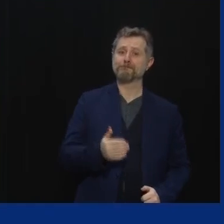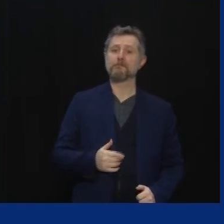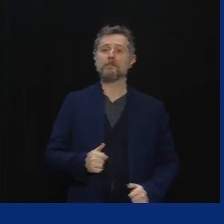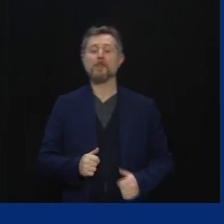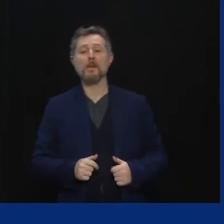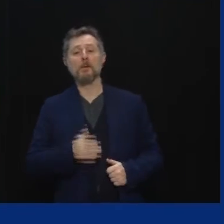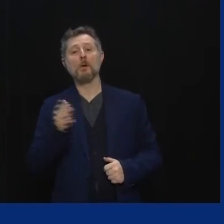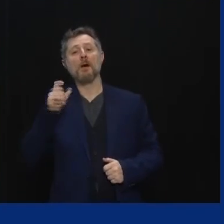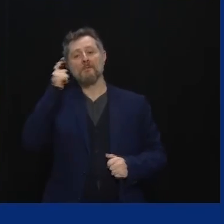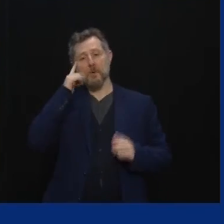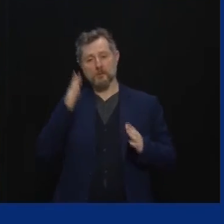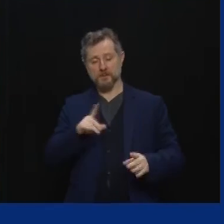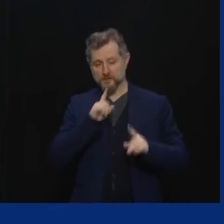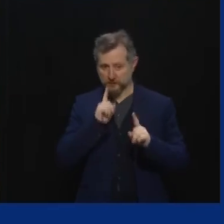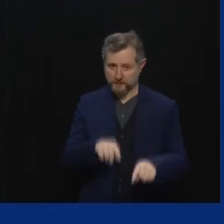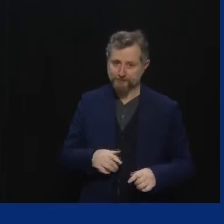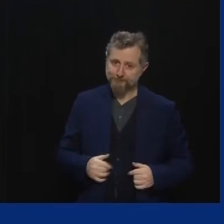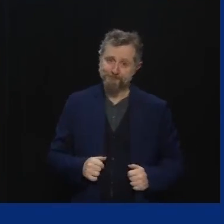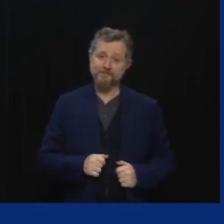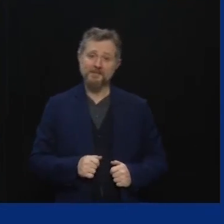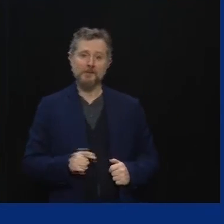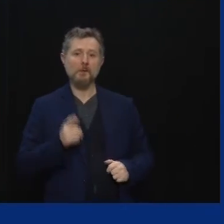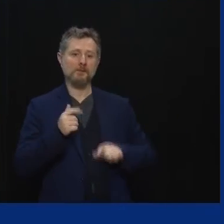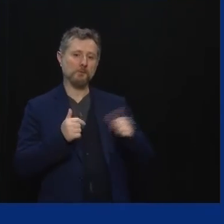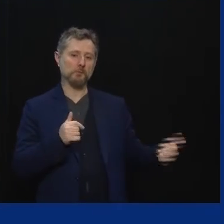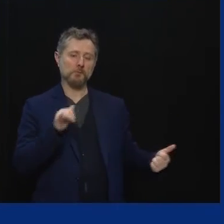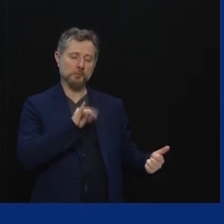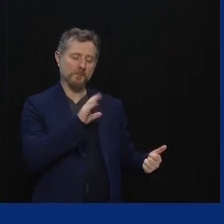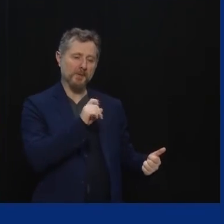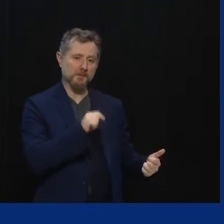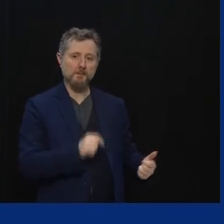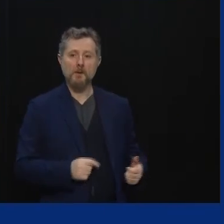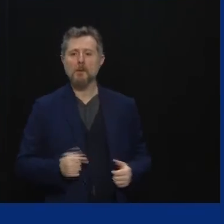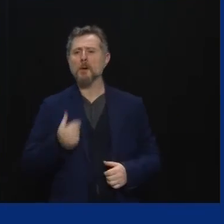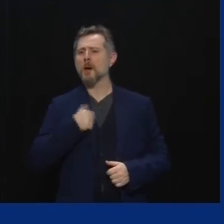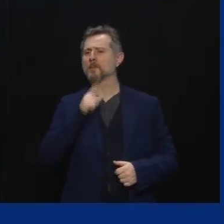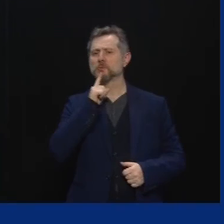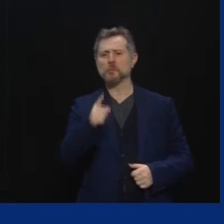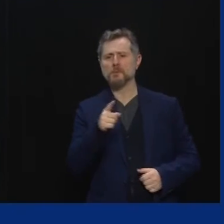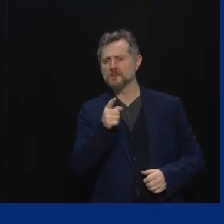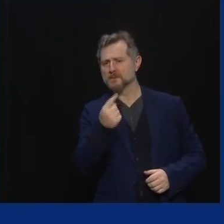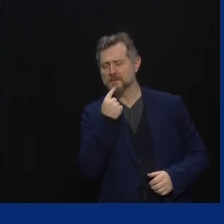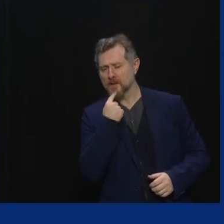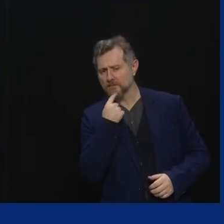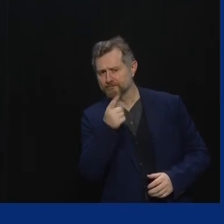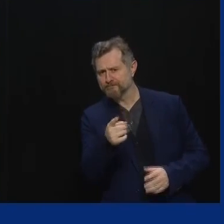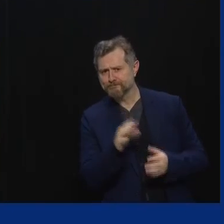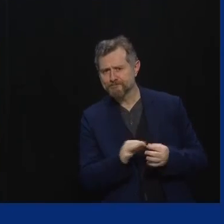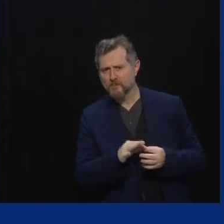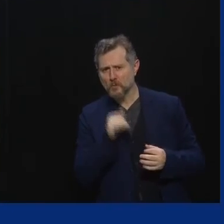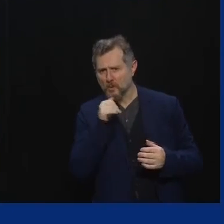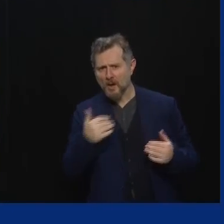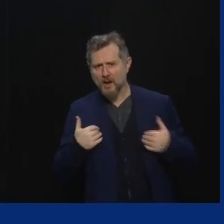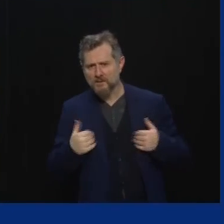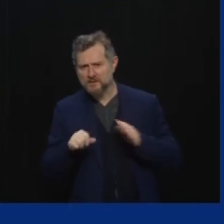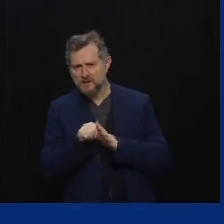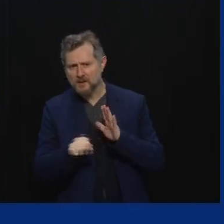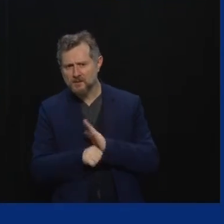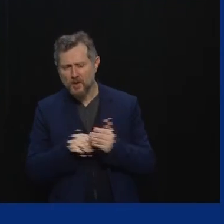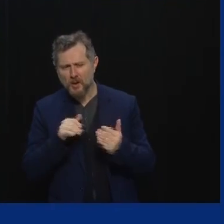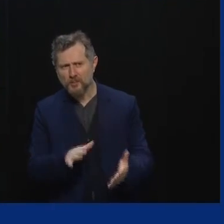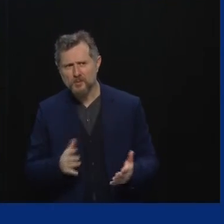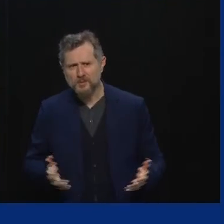and she will also answer. I'm not sure how you say we don't have a statewide approach, given that my decision in respect to